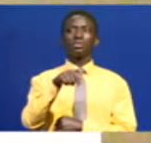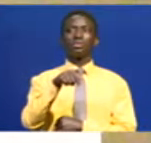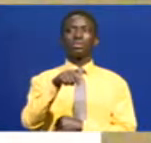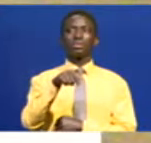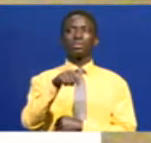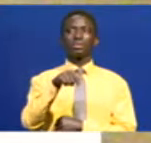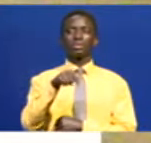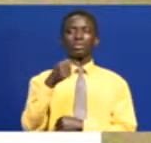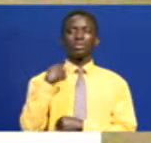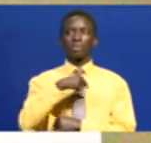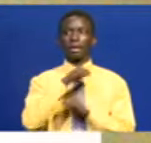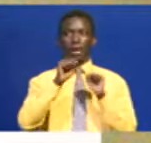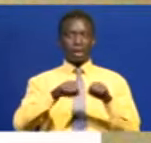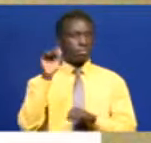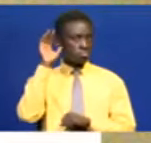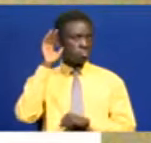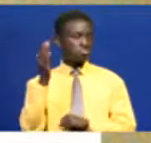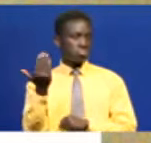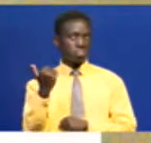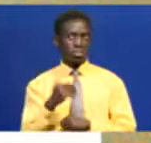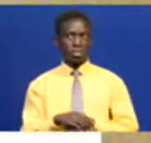Yes, we can hear you.